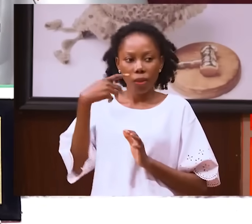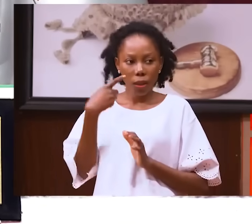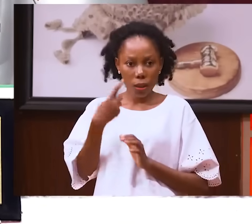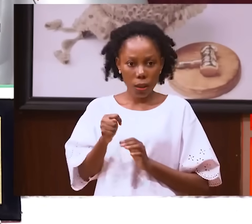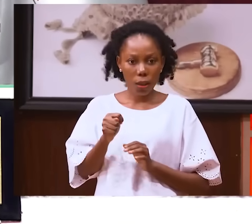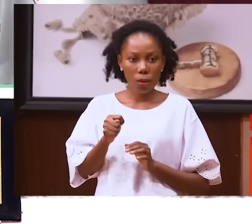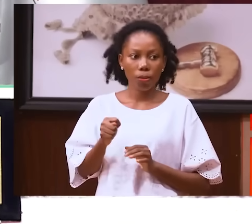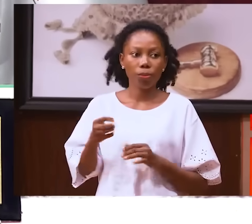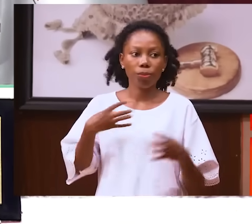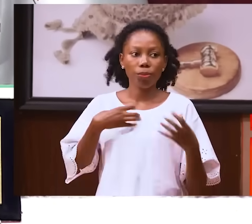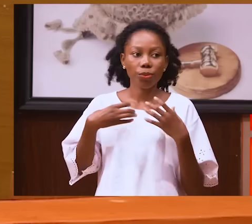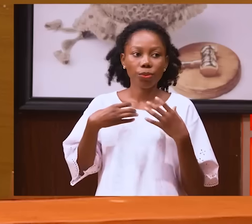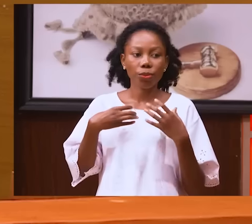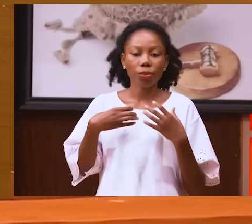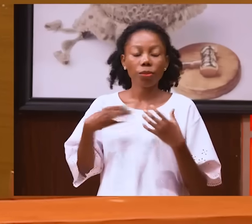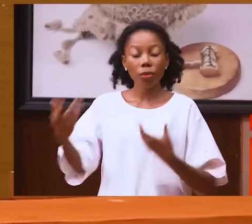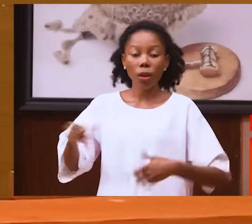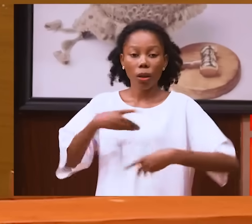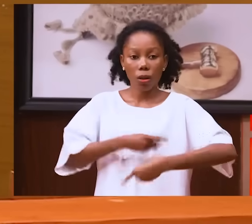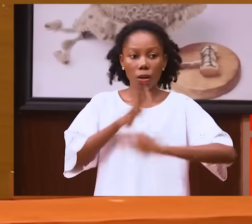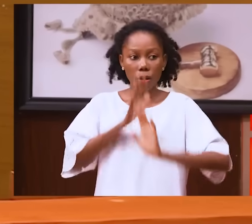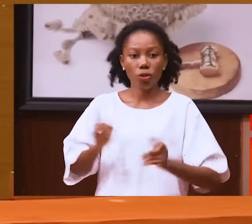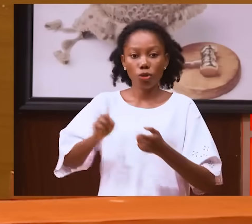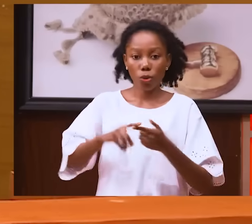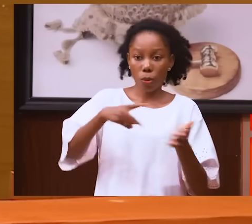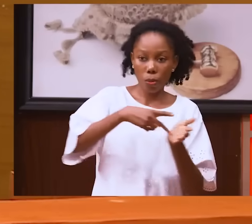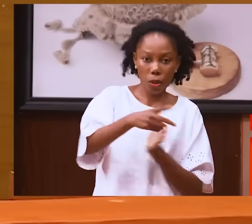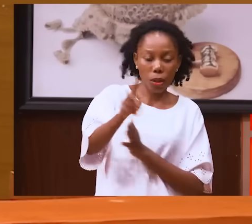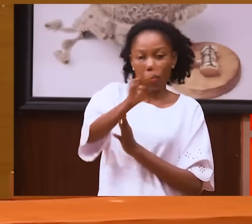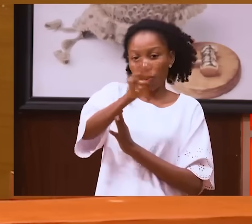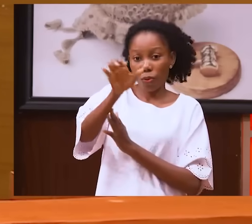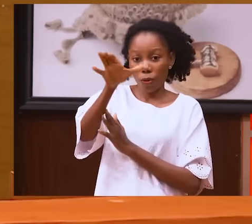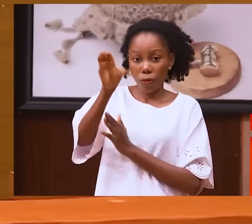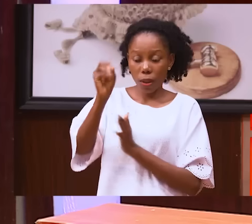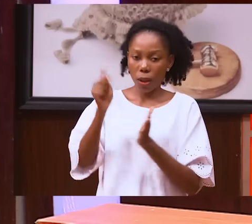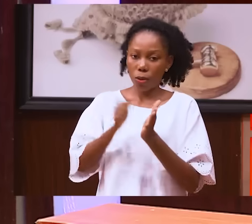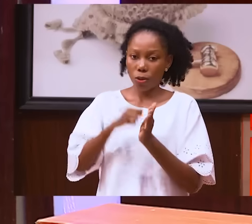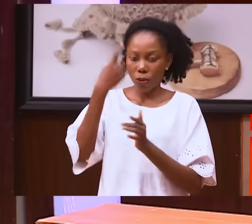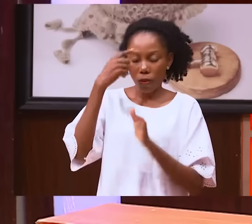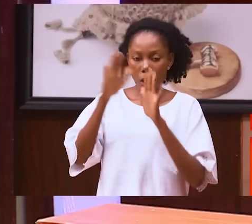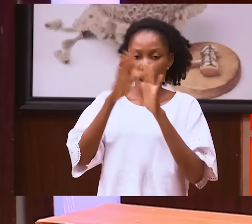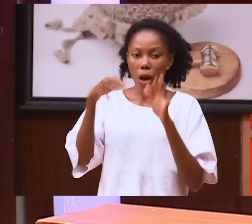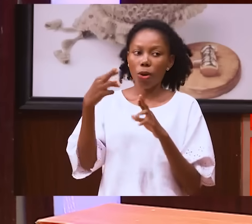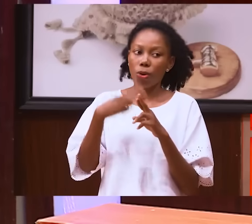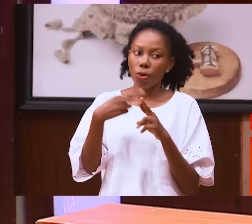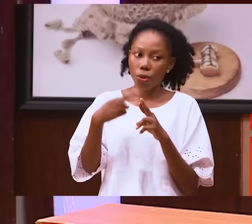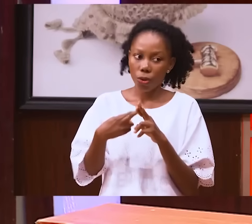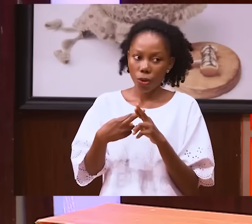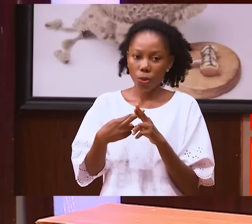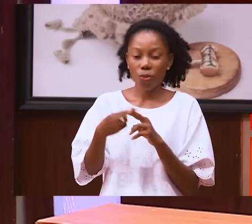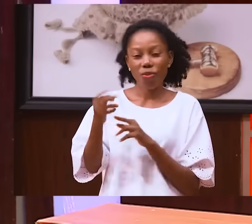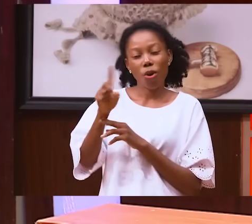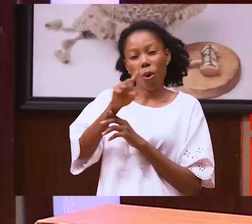defendant is to pay the plaintiff the sum of 250,000 naira. Is to make payment